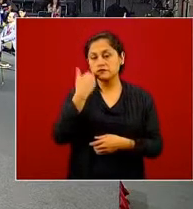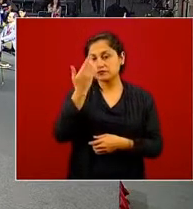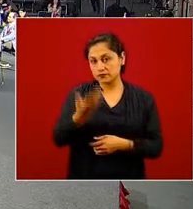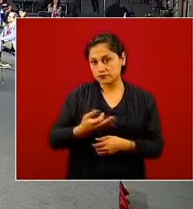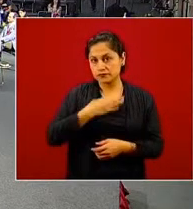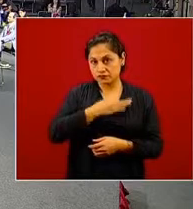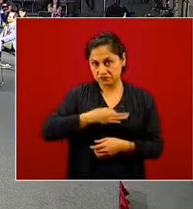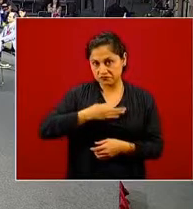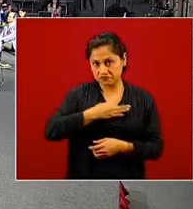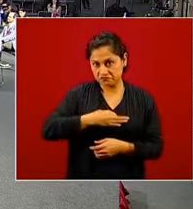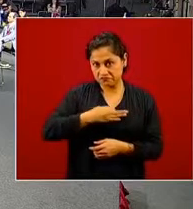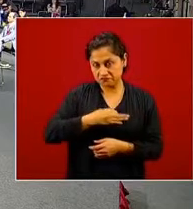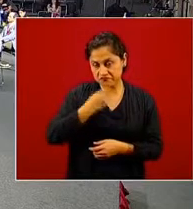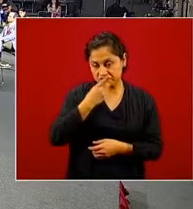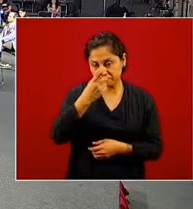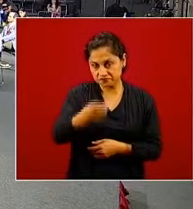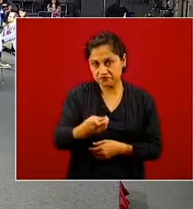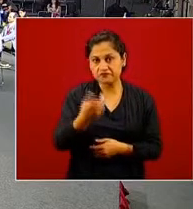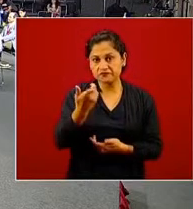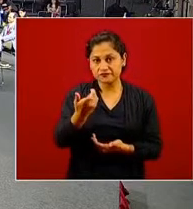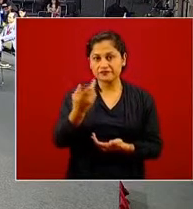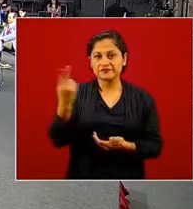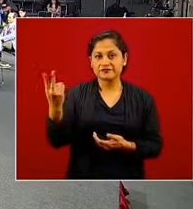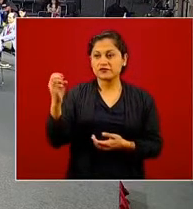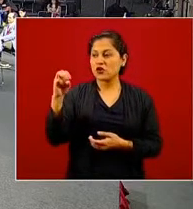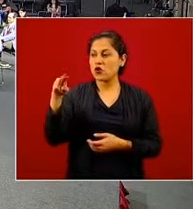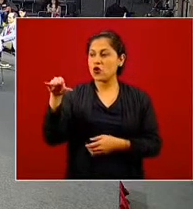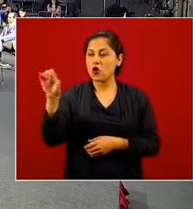Good evening. Well, first of all,